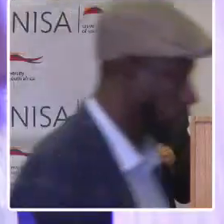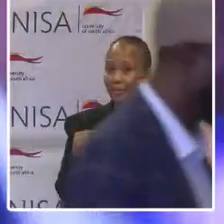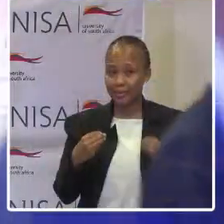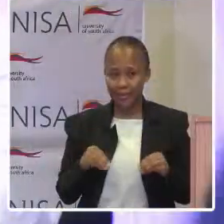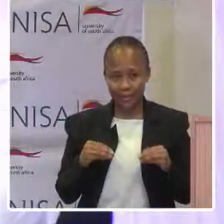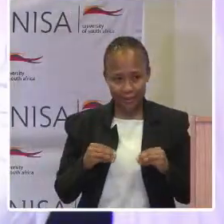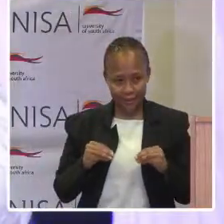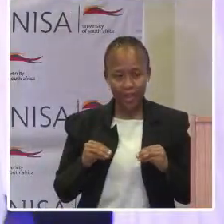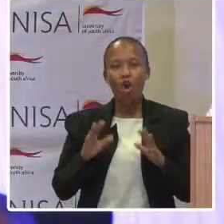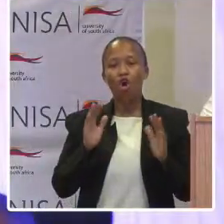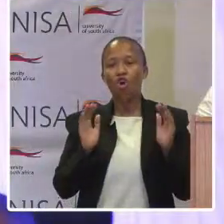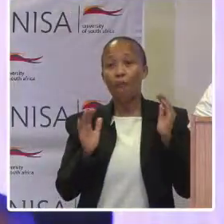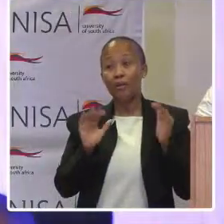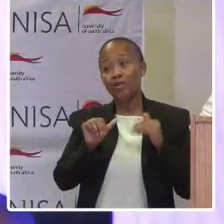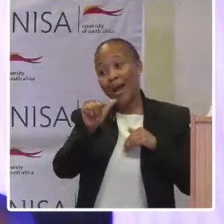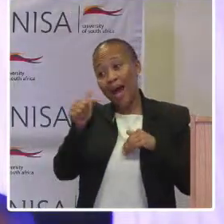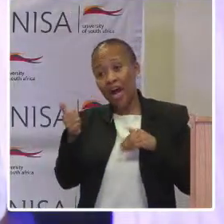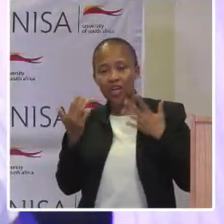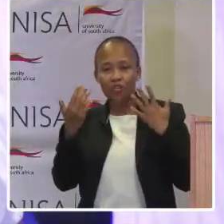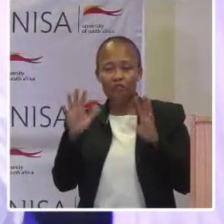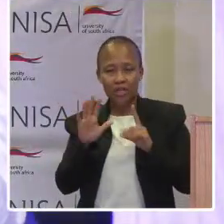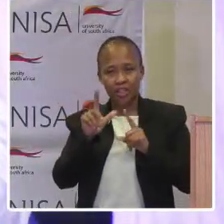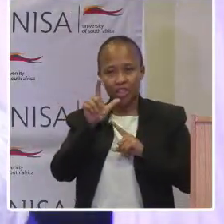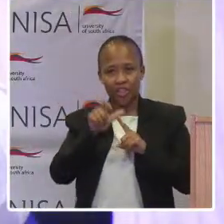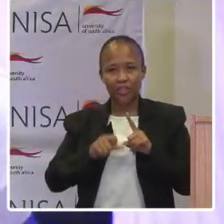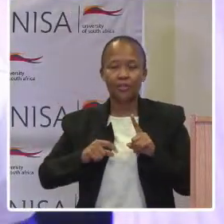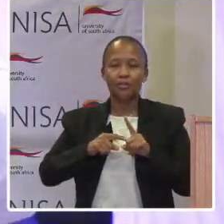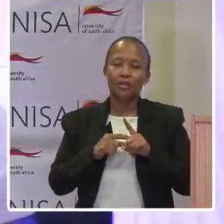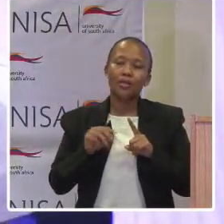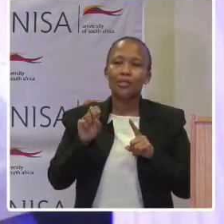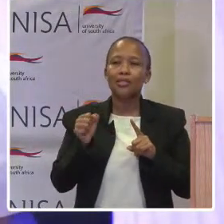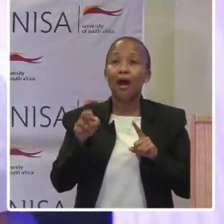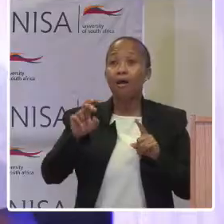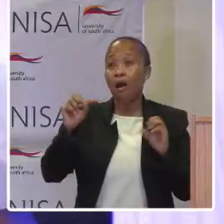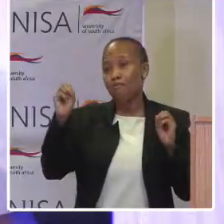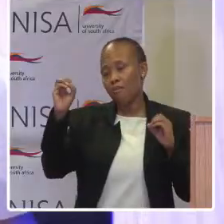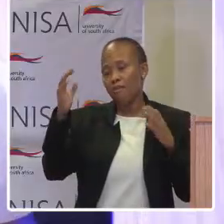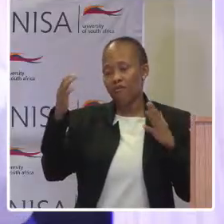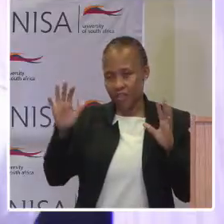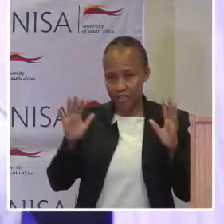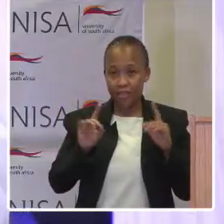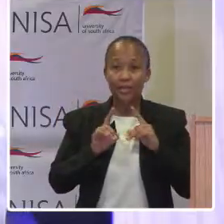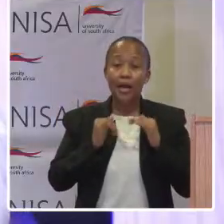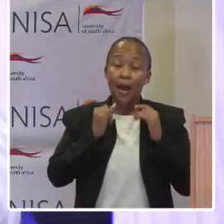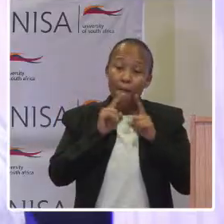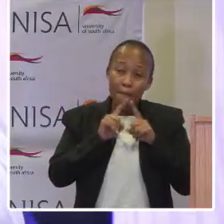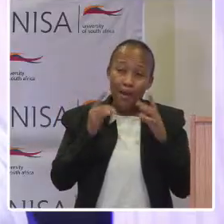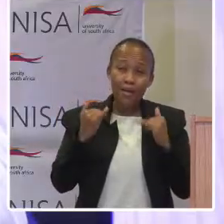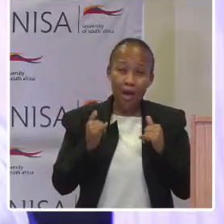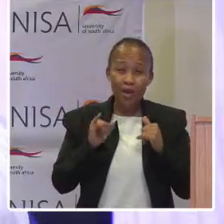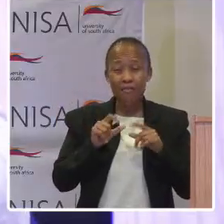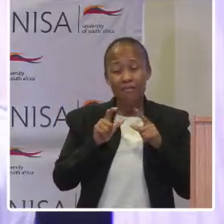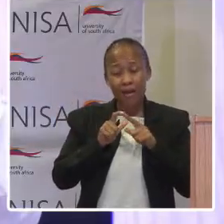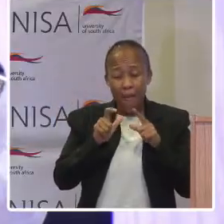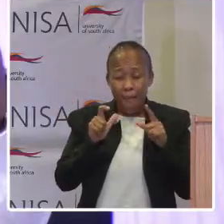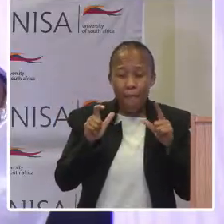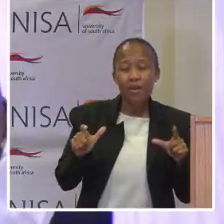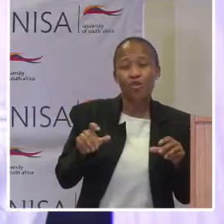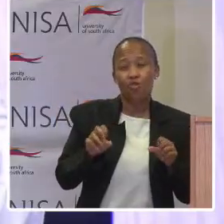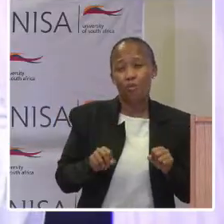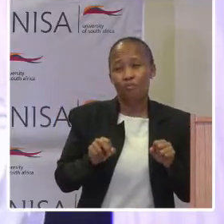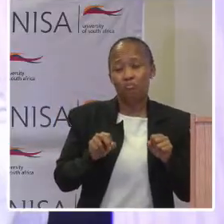been indicated by Sisara. Because if we do not take big swings, we're not going to